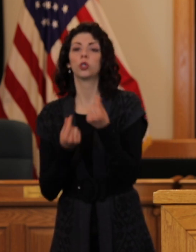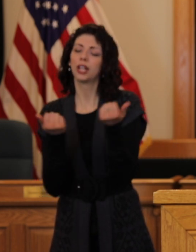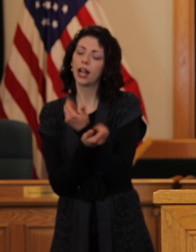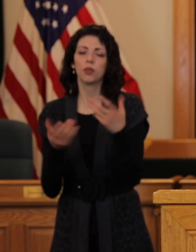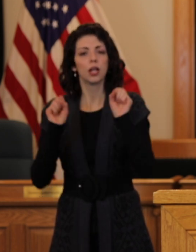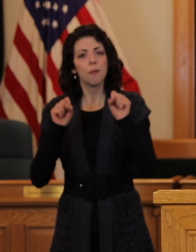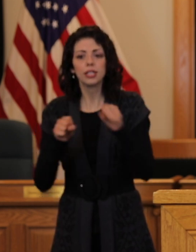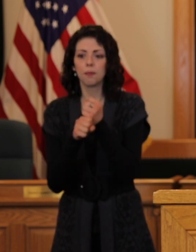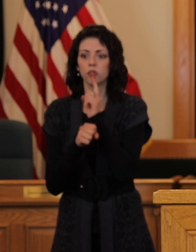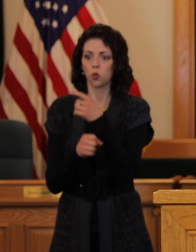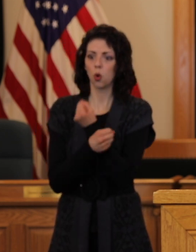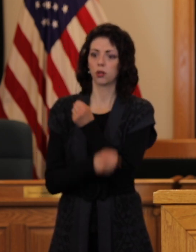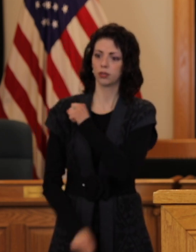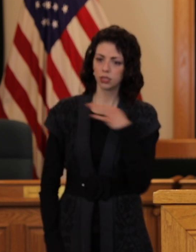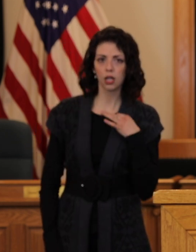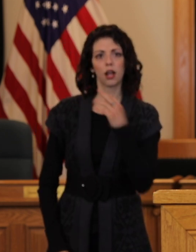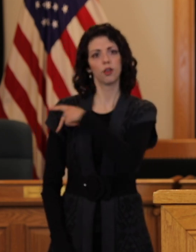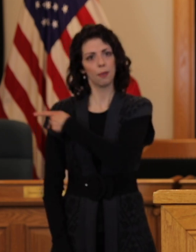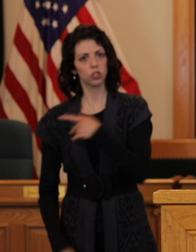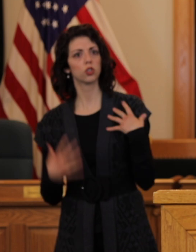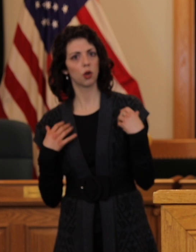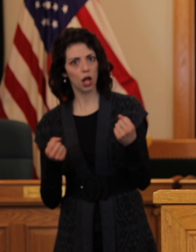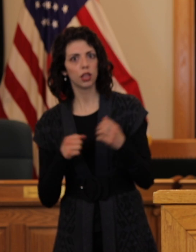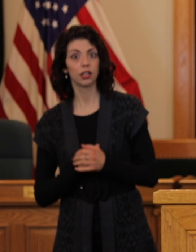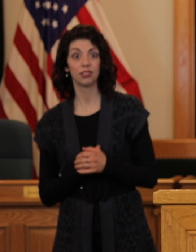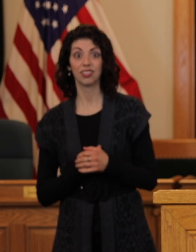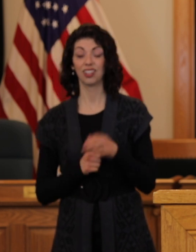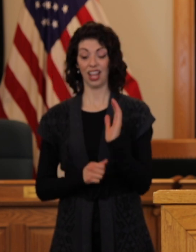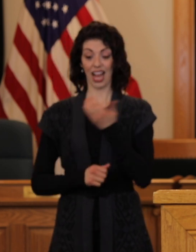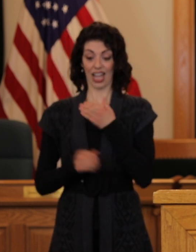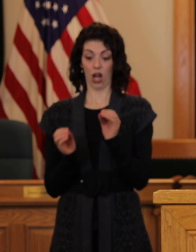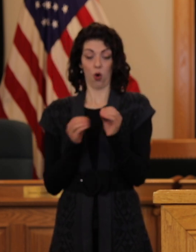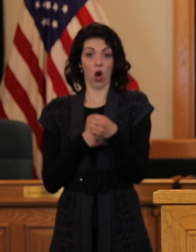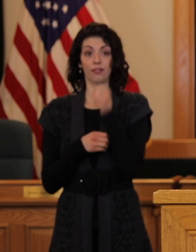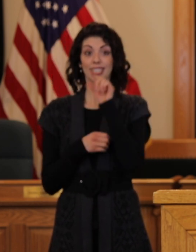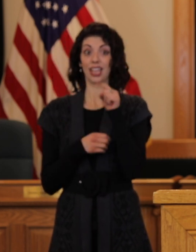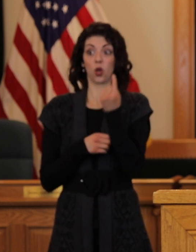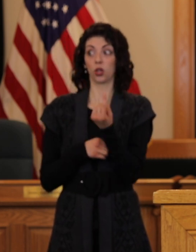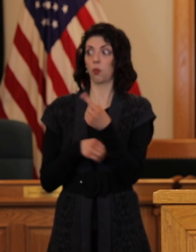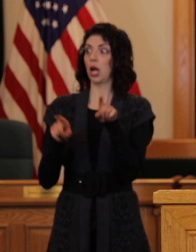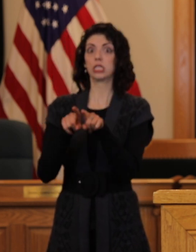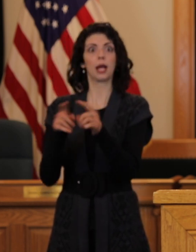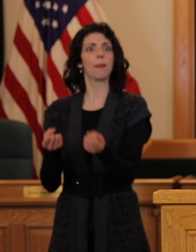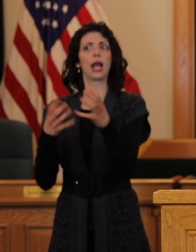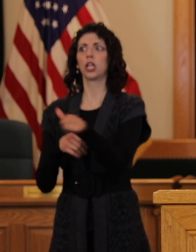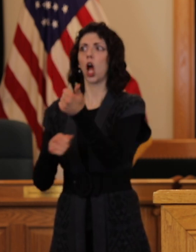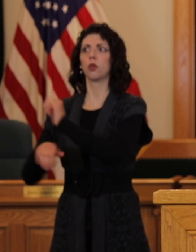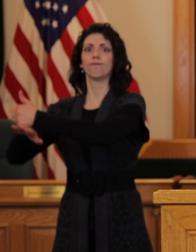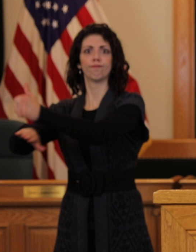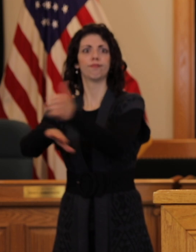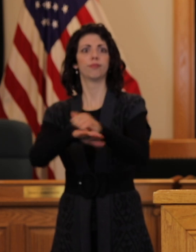and our staff healthy, and we are not the only office with these new procedures in place. Secondly, it's